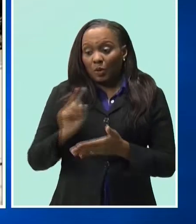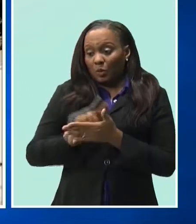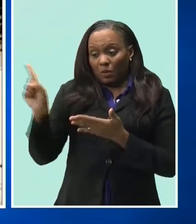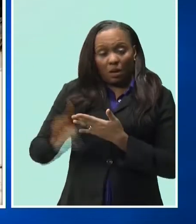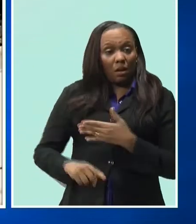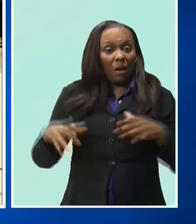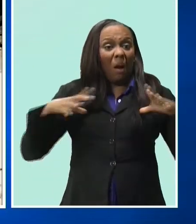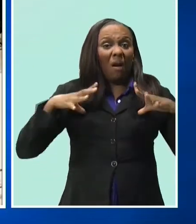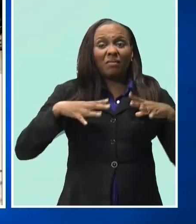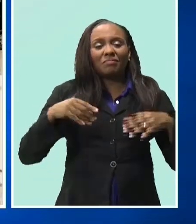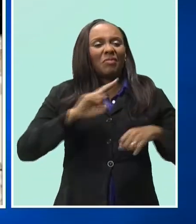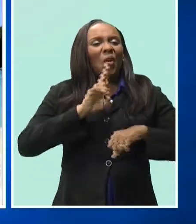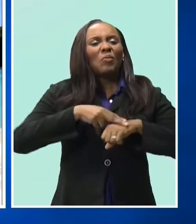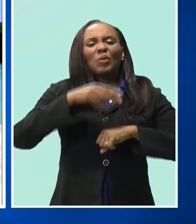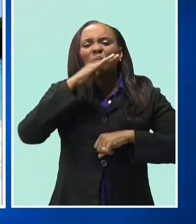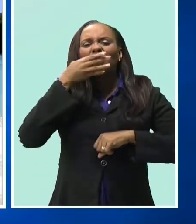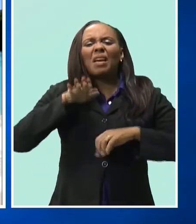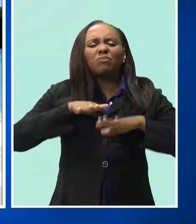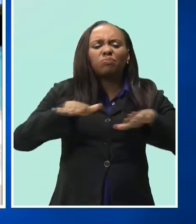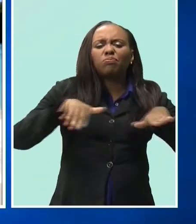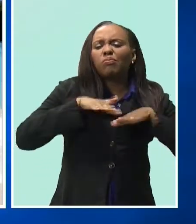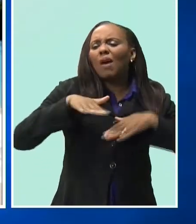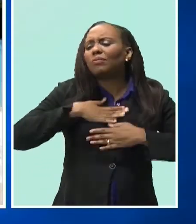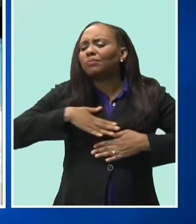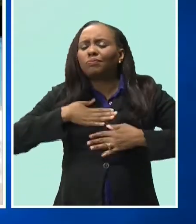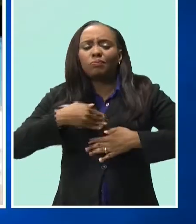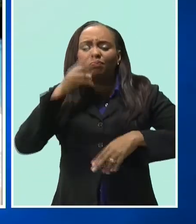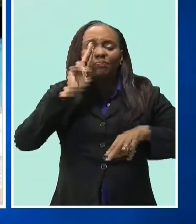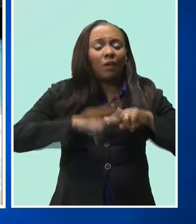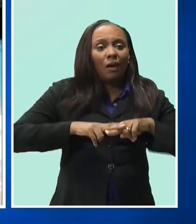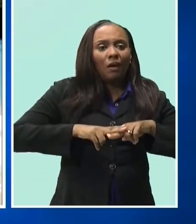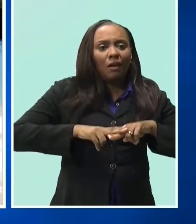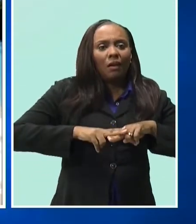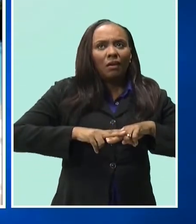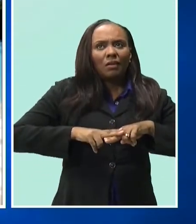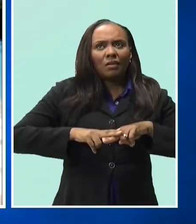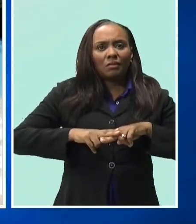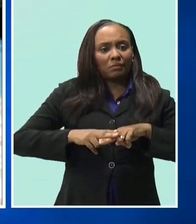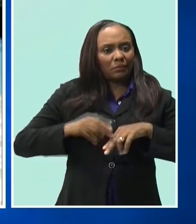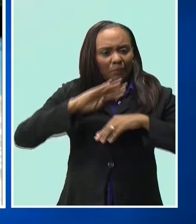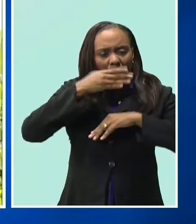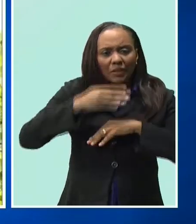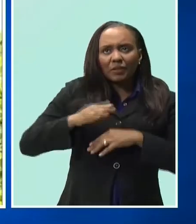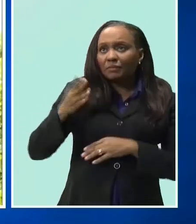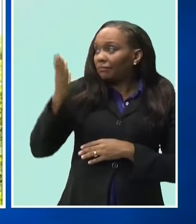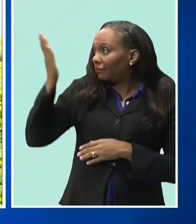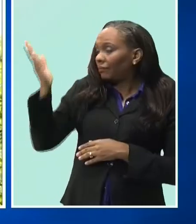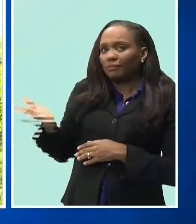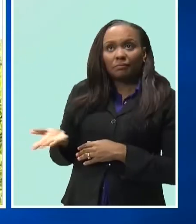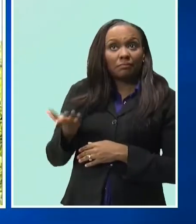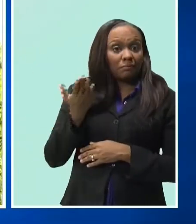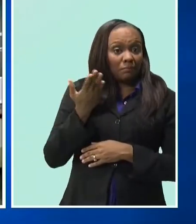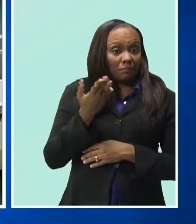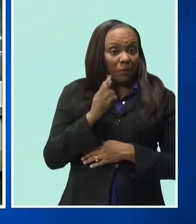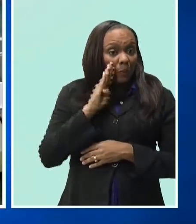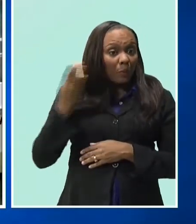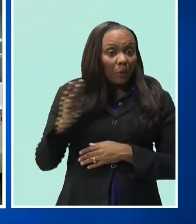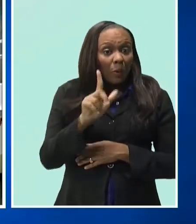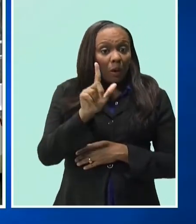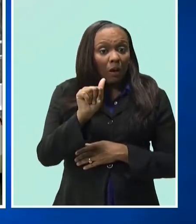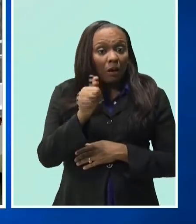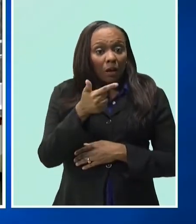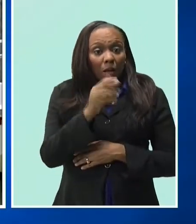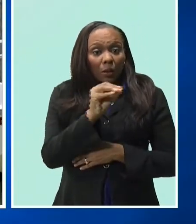usually for a beach getaway. Operators of popular beaches in Portland, such as the Blue Lagoon, Frenchman's